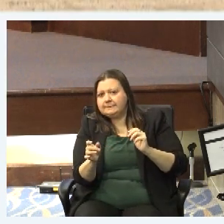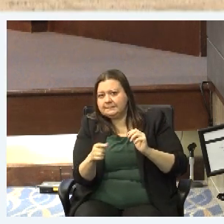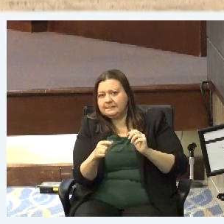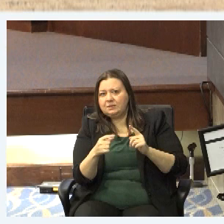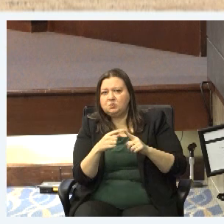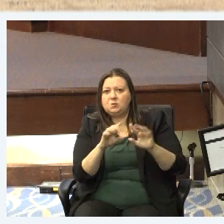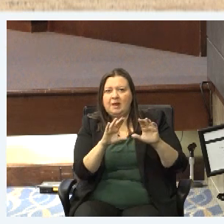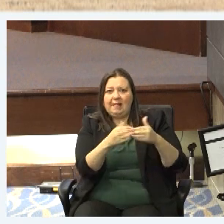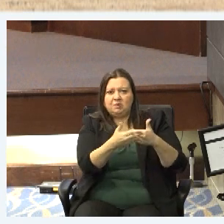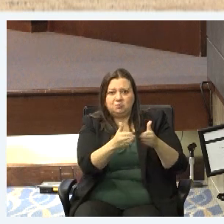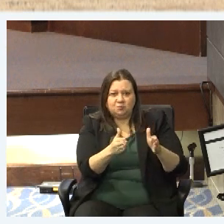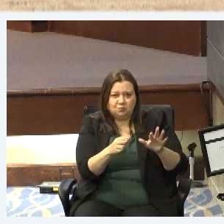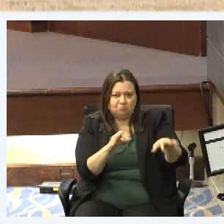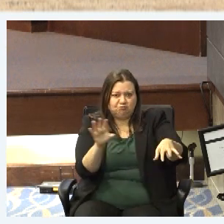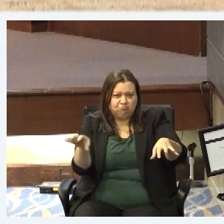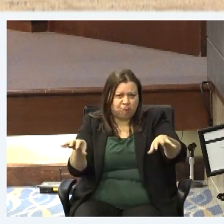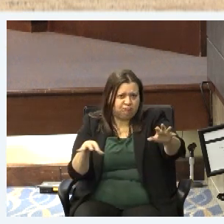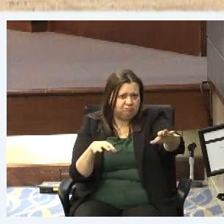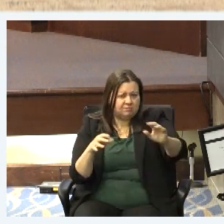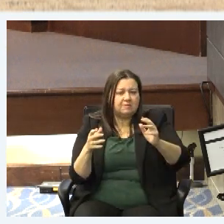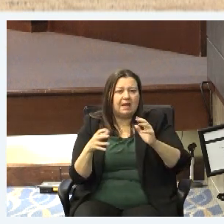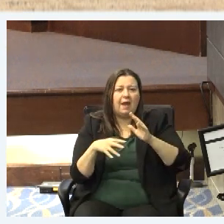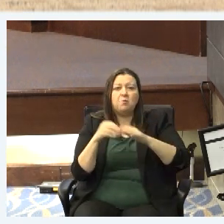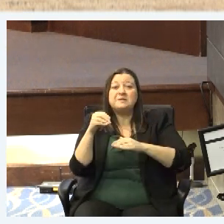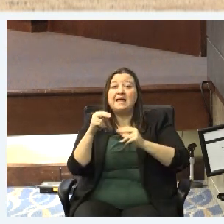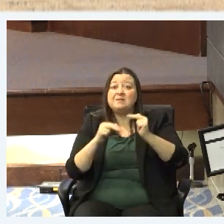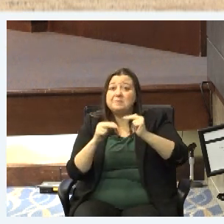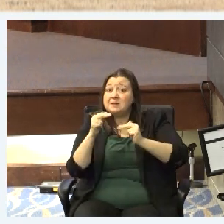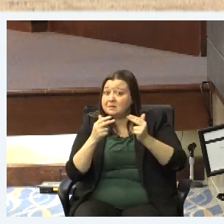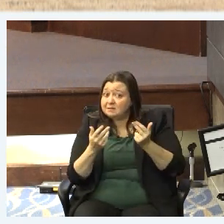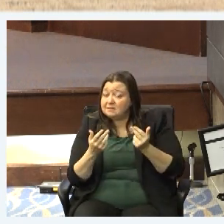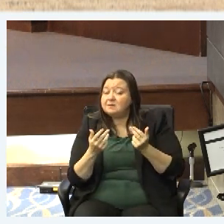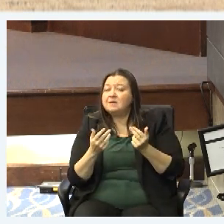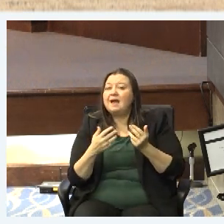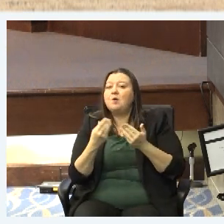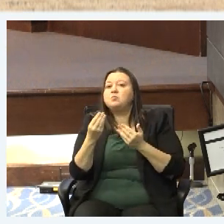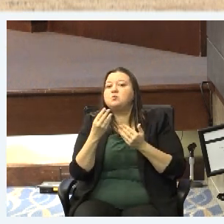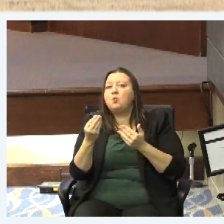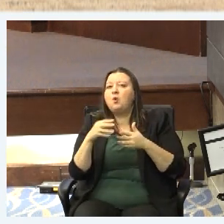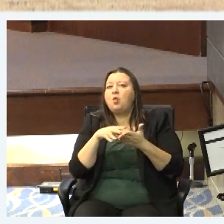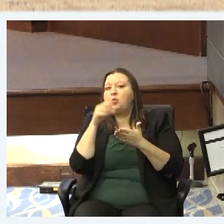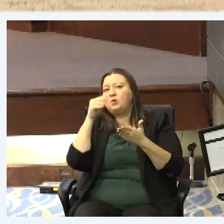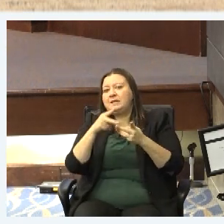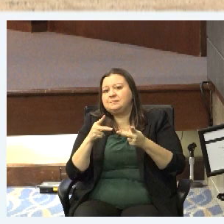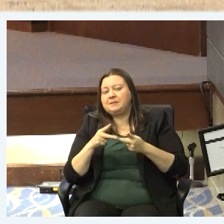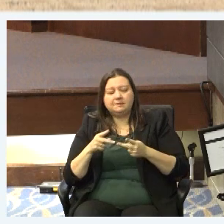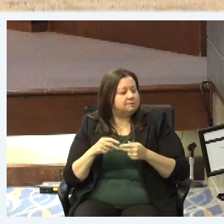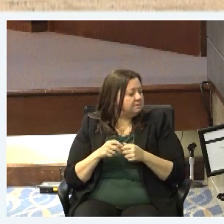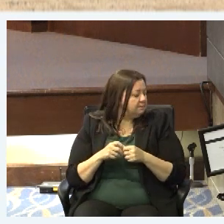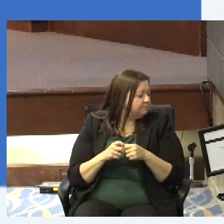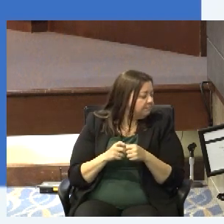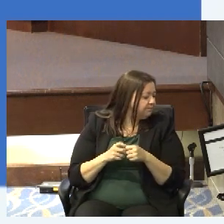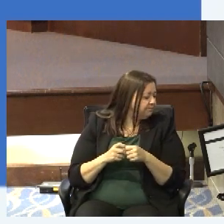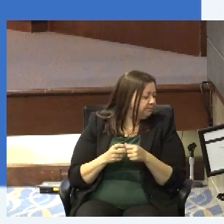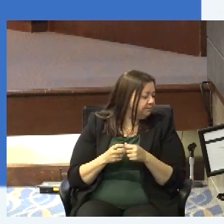desired classroom. Just outside the facility is the outdoor learning space.